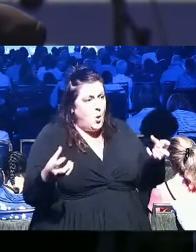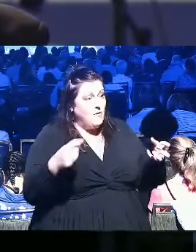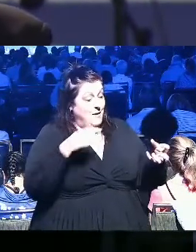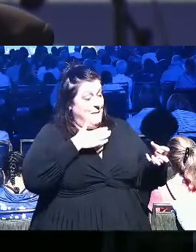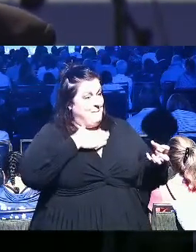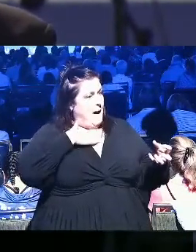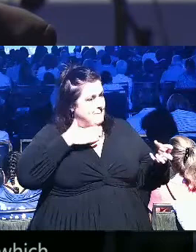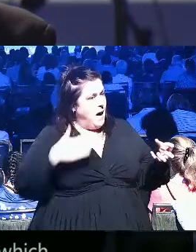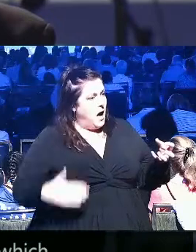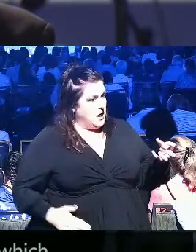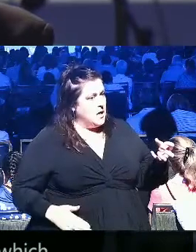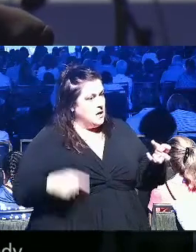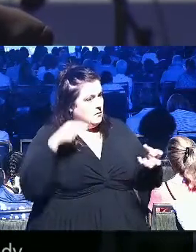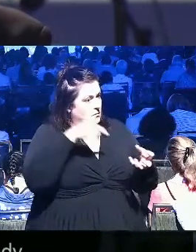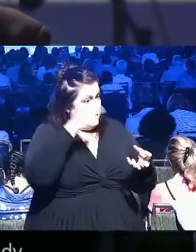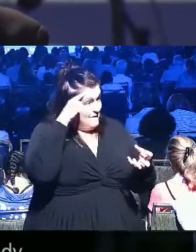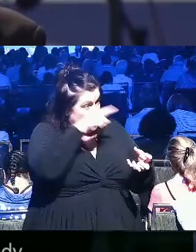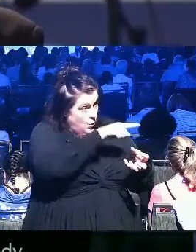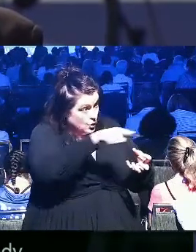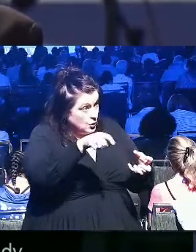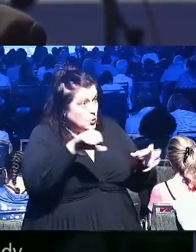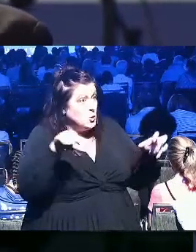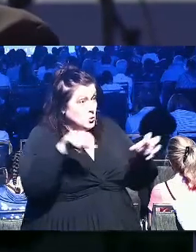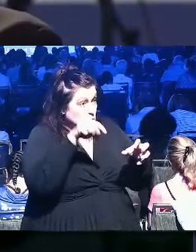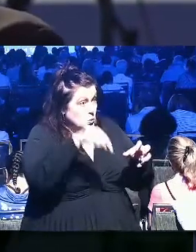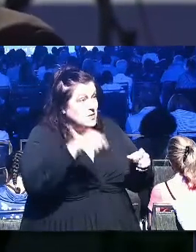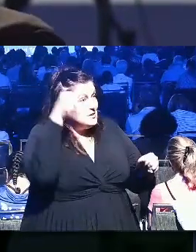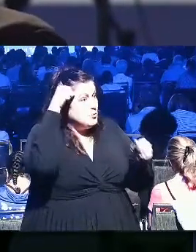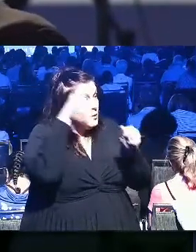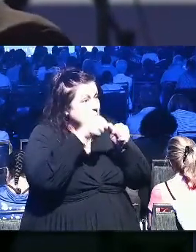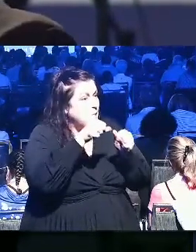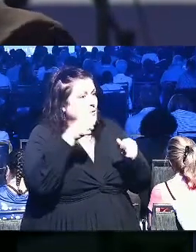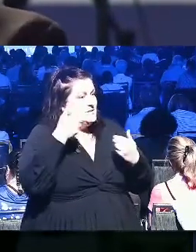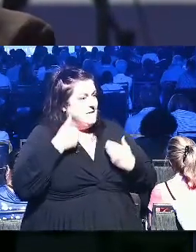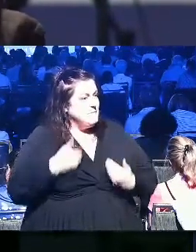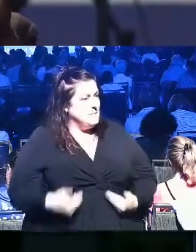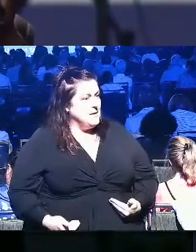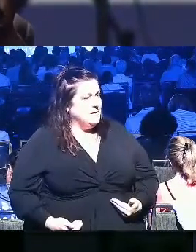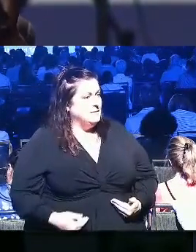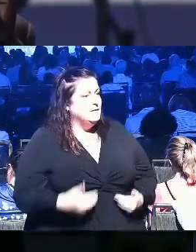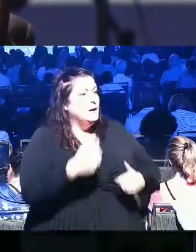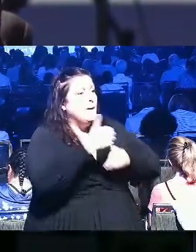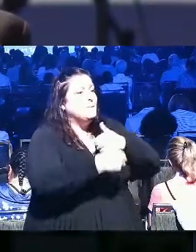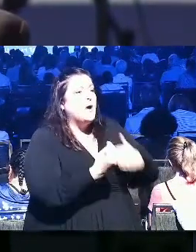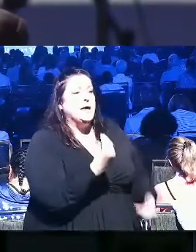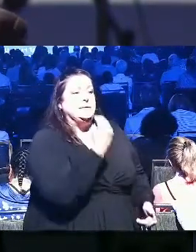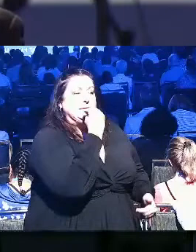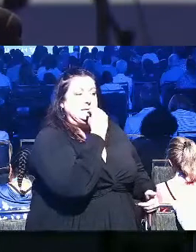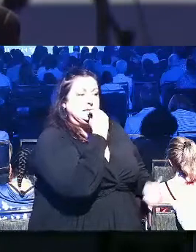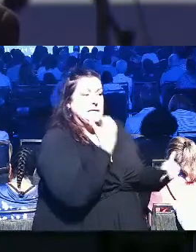for you. Do this in remembrance of me." Let's break the bread together.